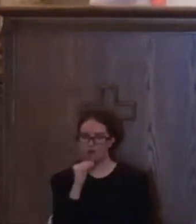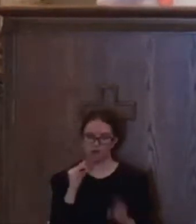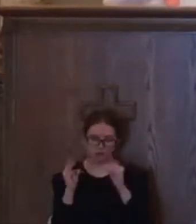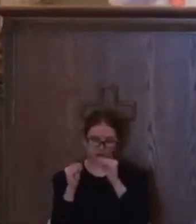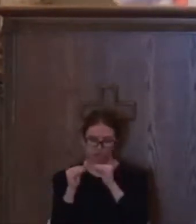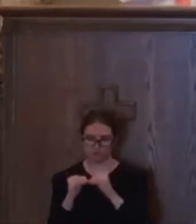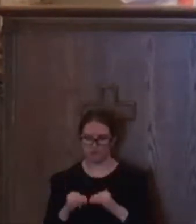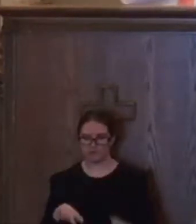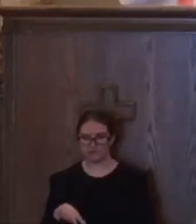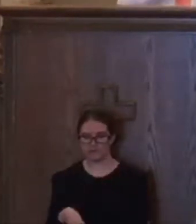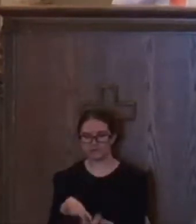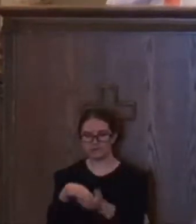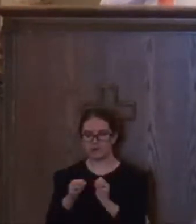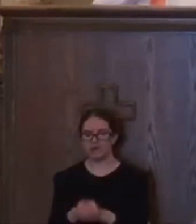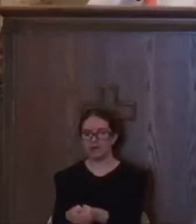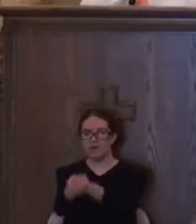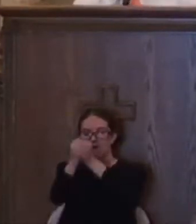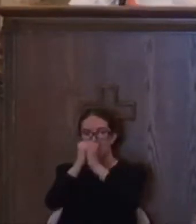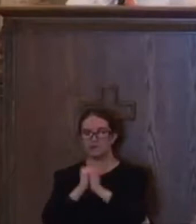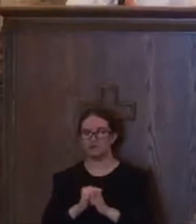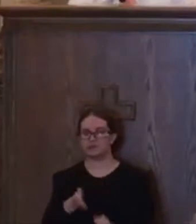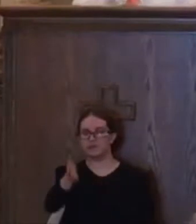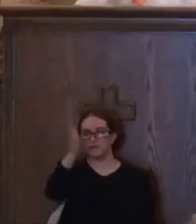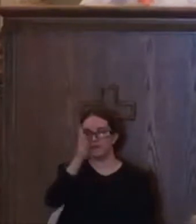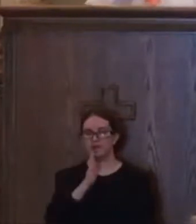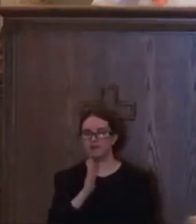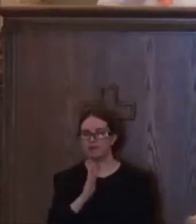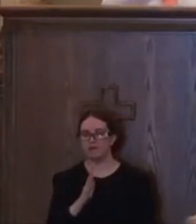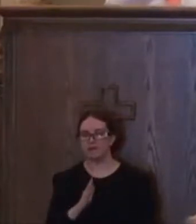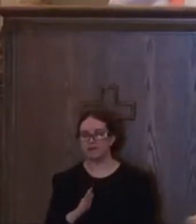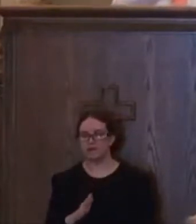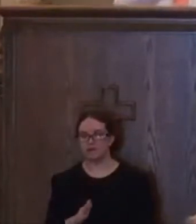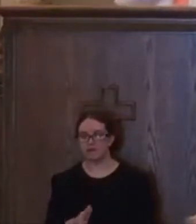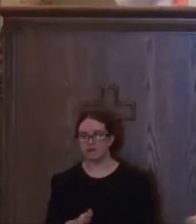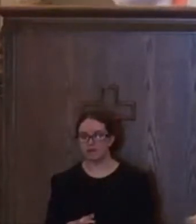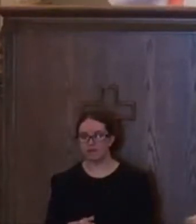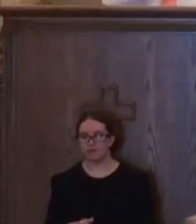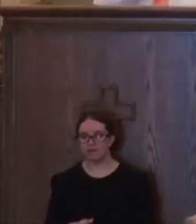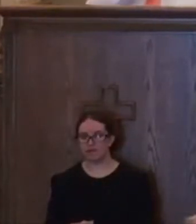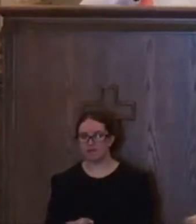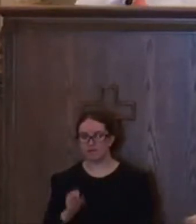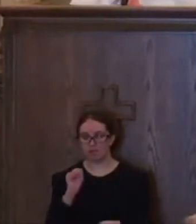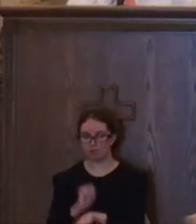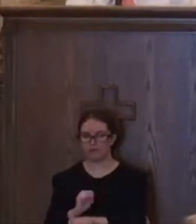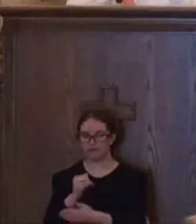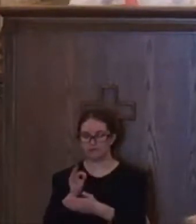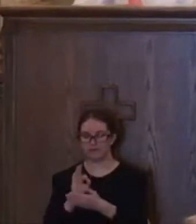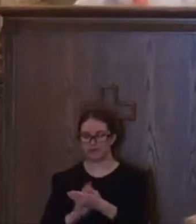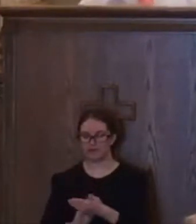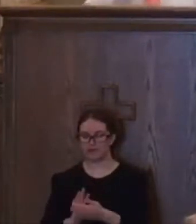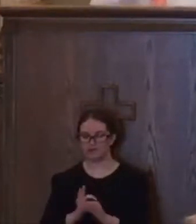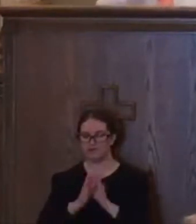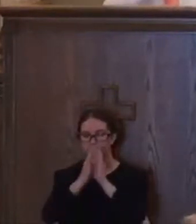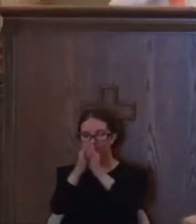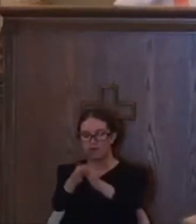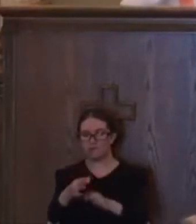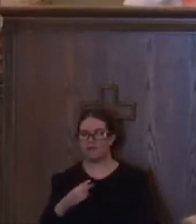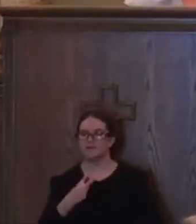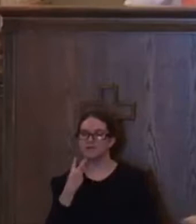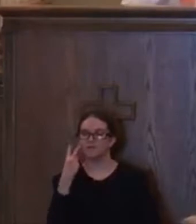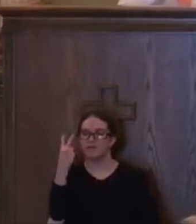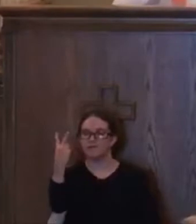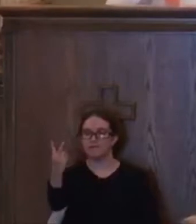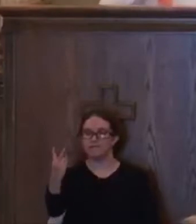be by getting up and worshiping God. It's going to be by putting words behind your faith. By lifting up your